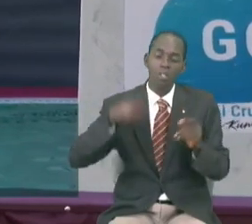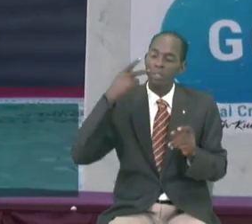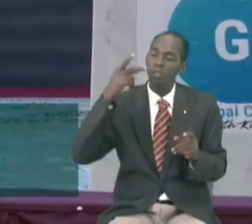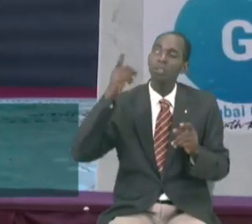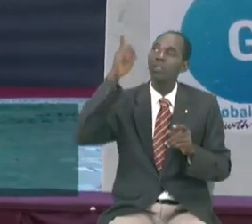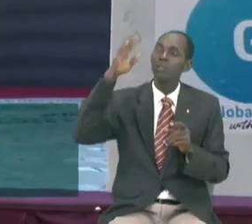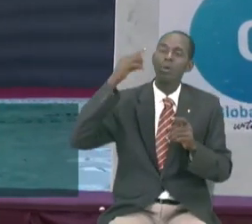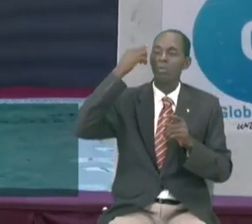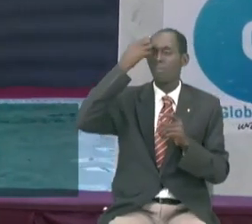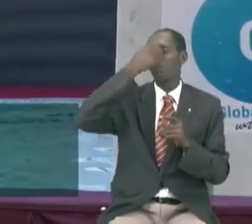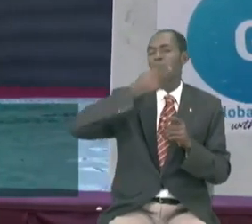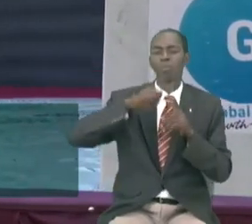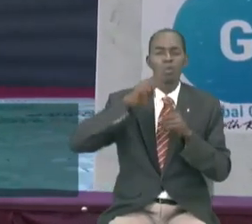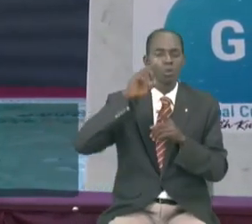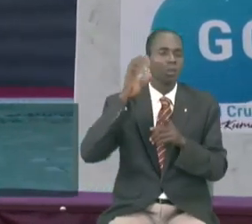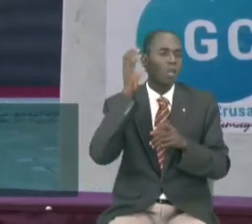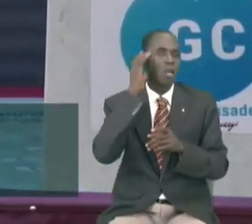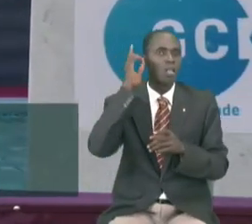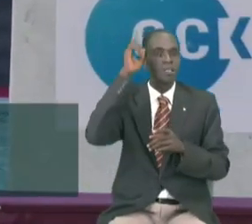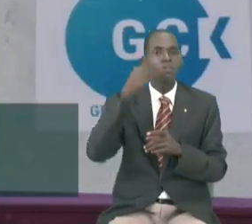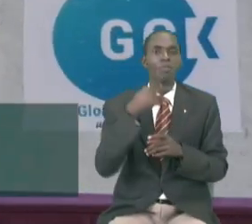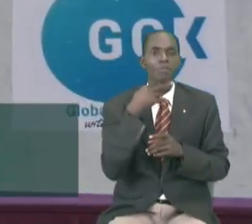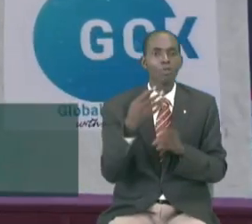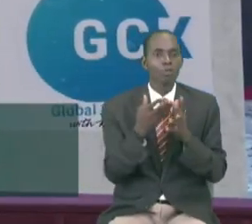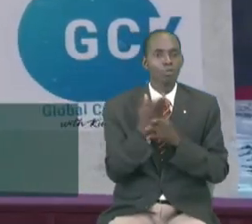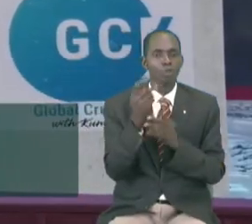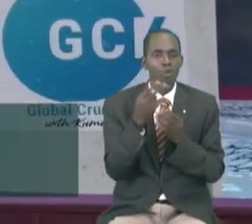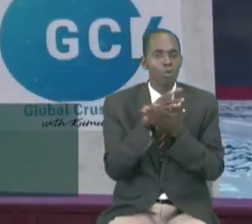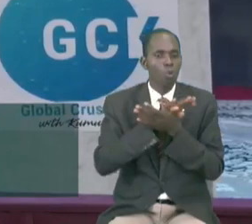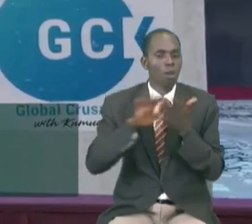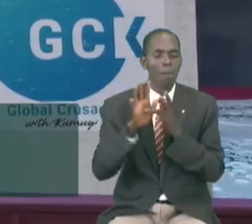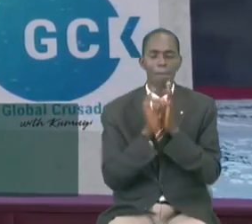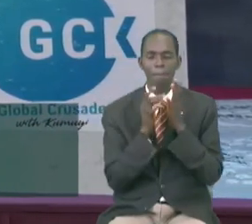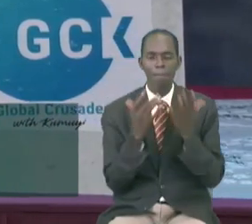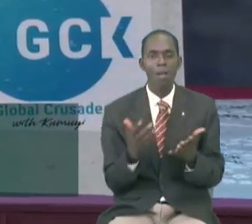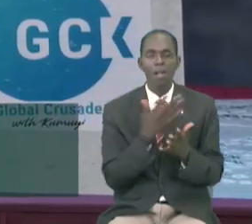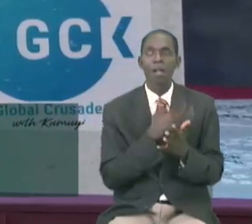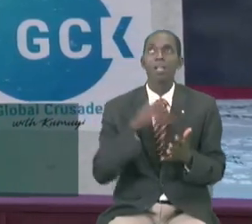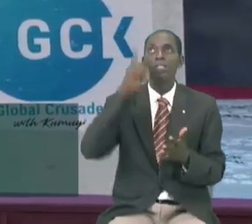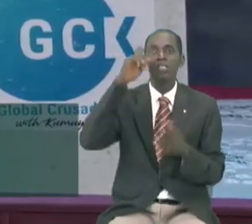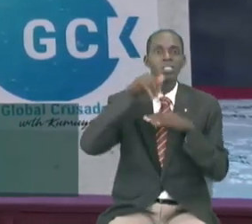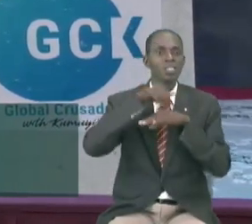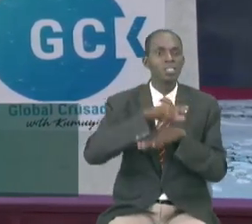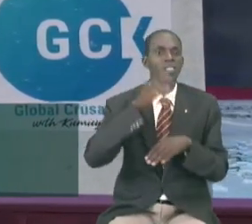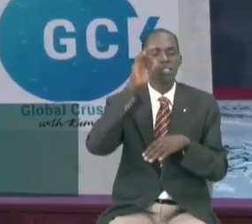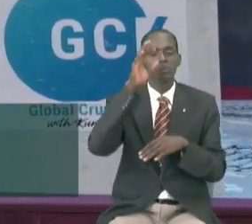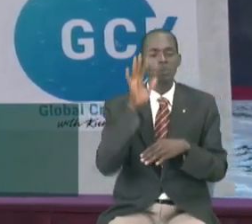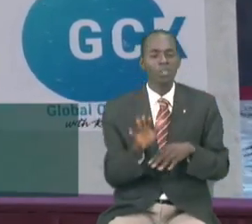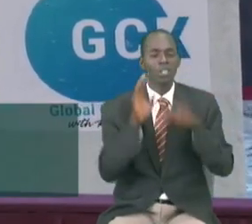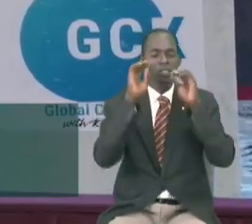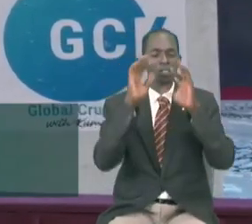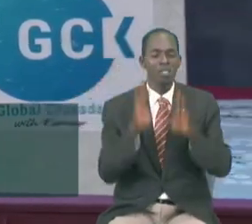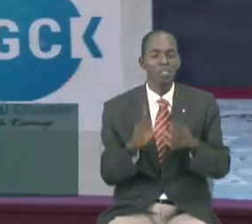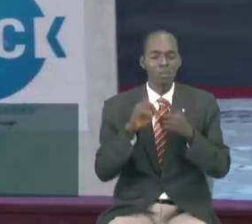a messenger to read to you the word of God and to interpret to you the word of God. And you believe that word, you believe